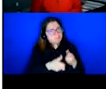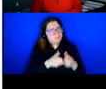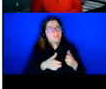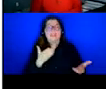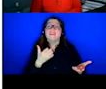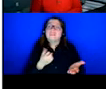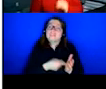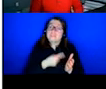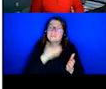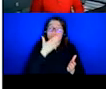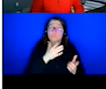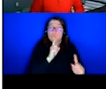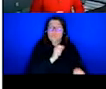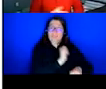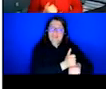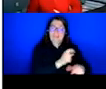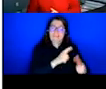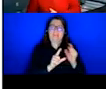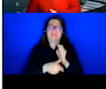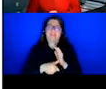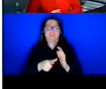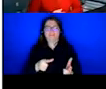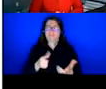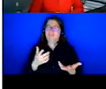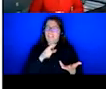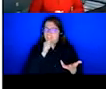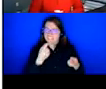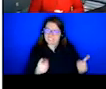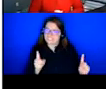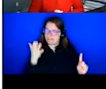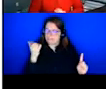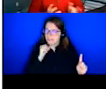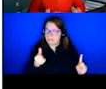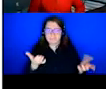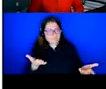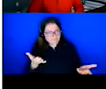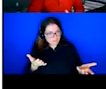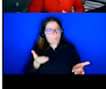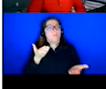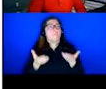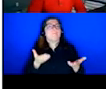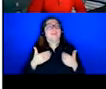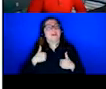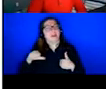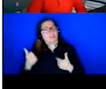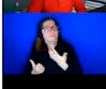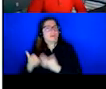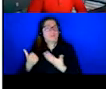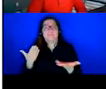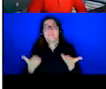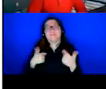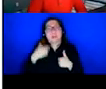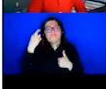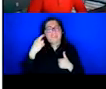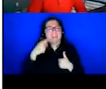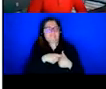I accomplish that? You know, were other priorities coming up? Were other things in the way? Did I realize something about myself that I wanted to